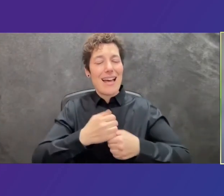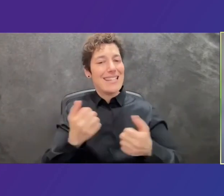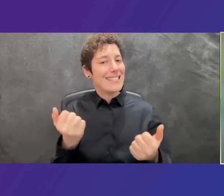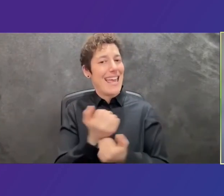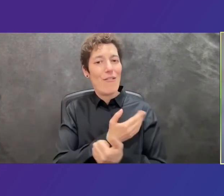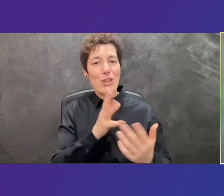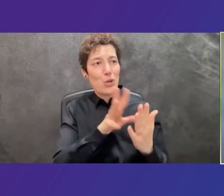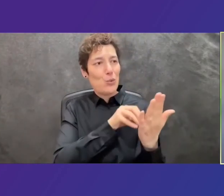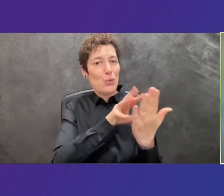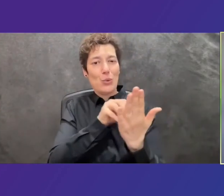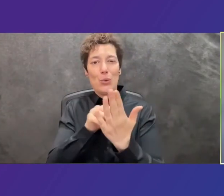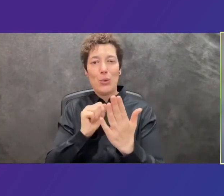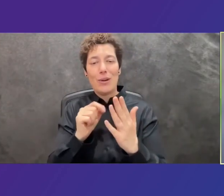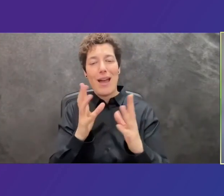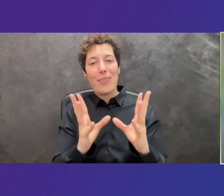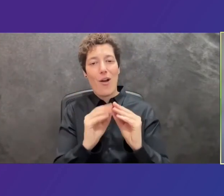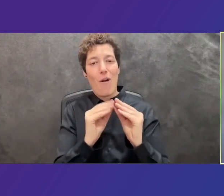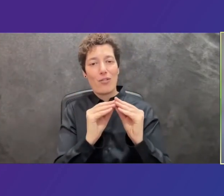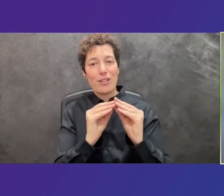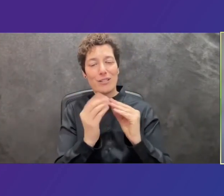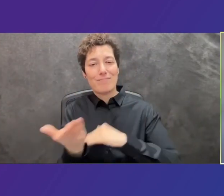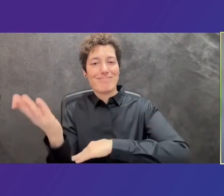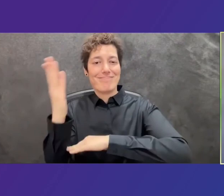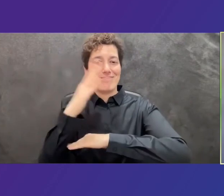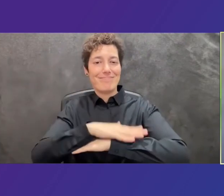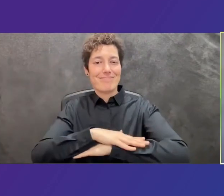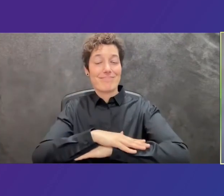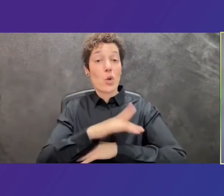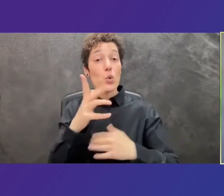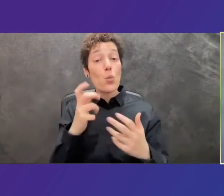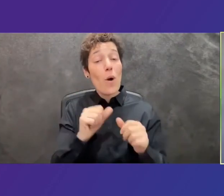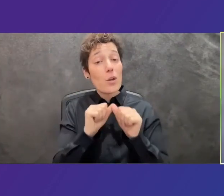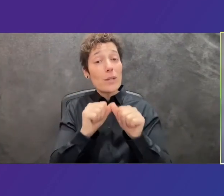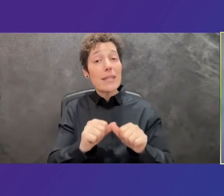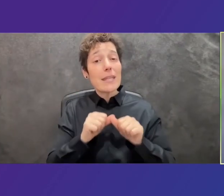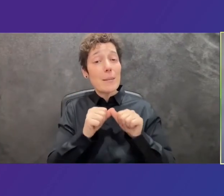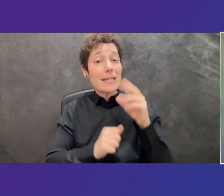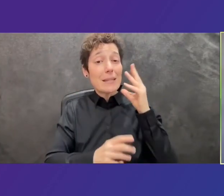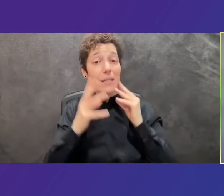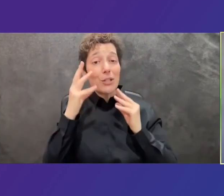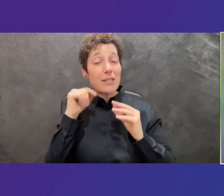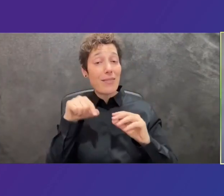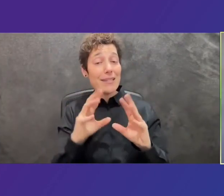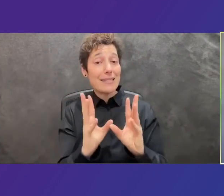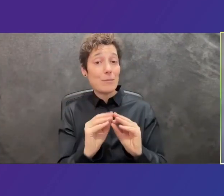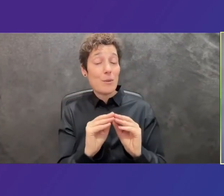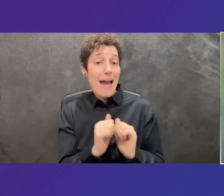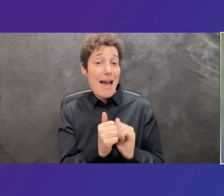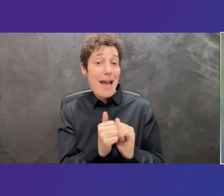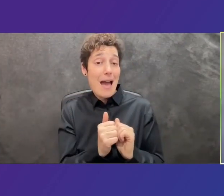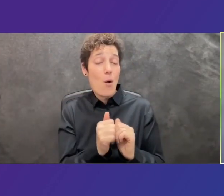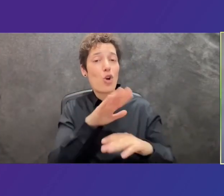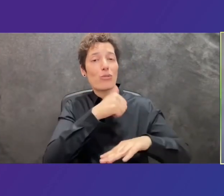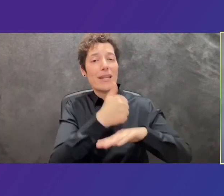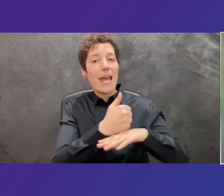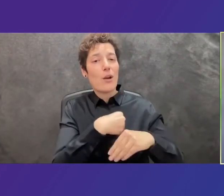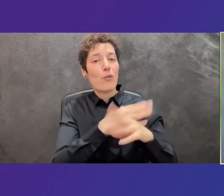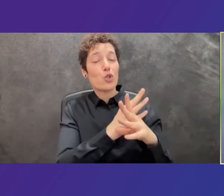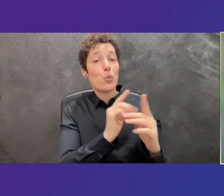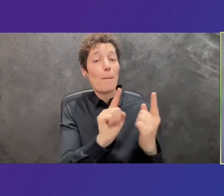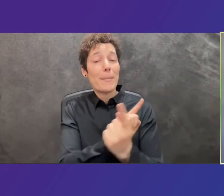Symposium. You can continue to experience the Symposium by creating virtual meetups and